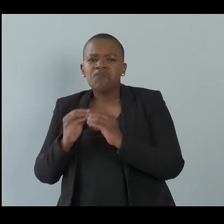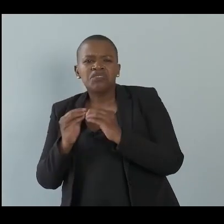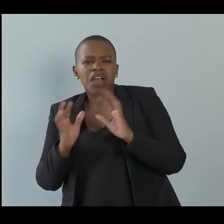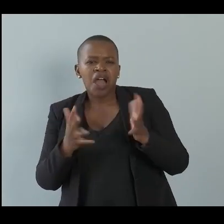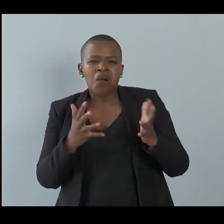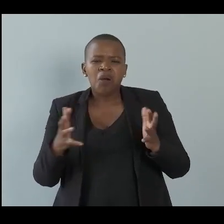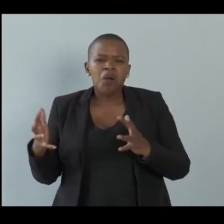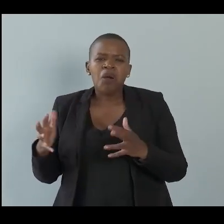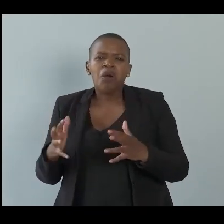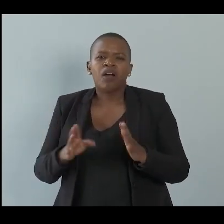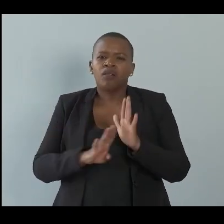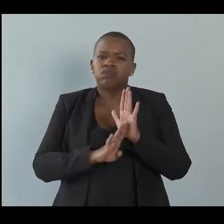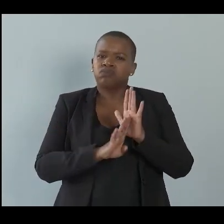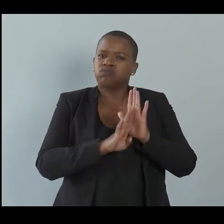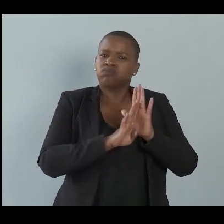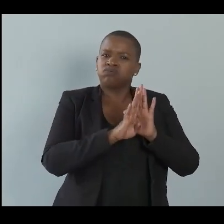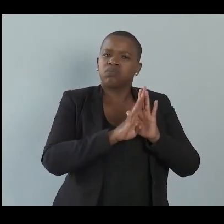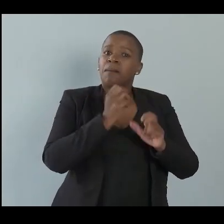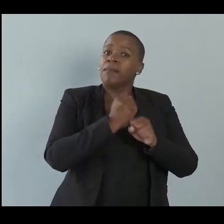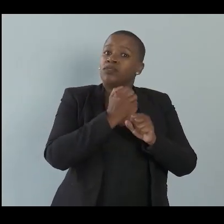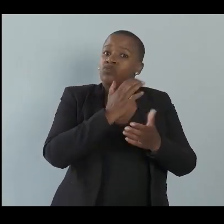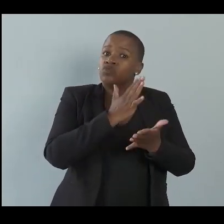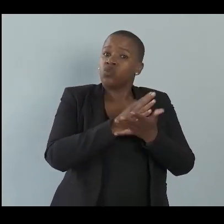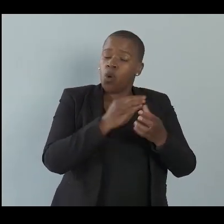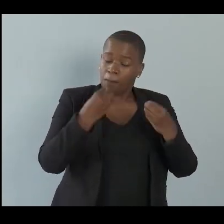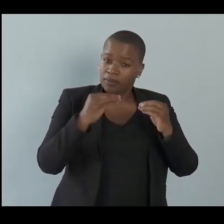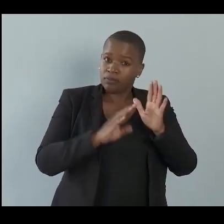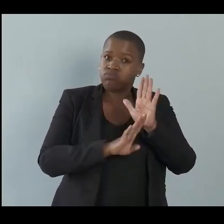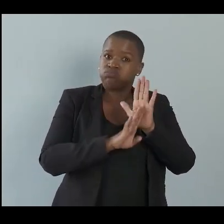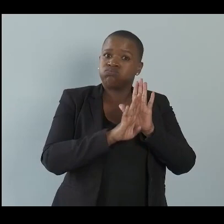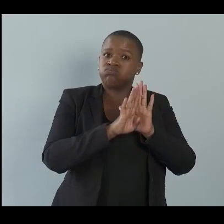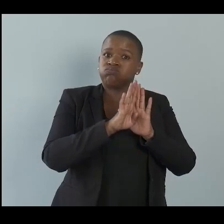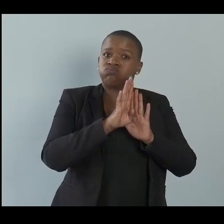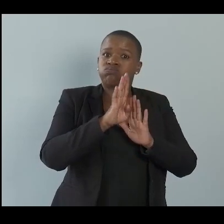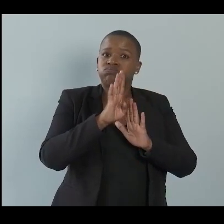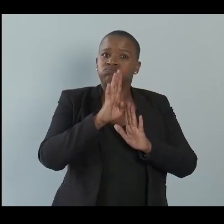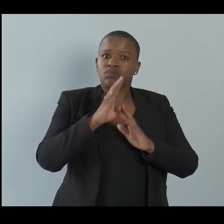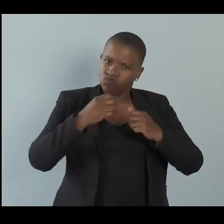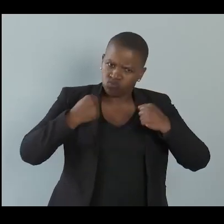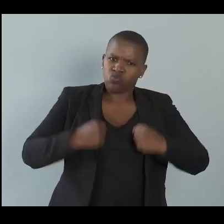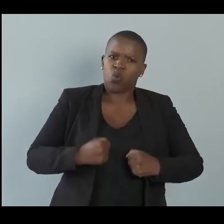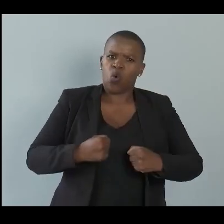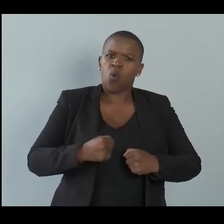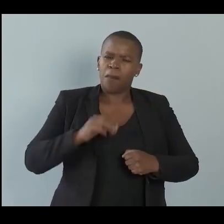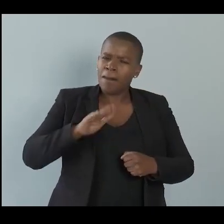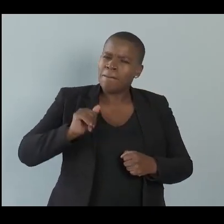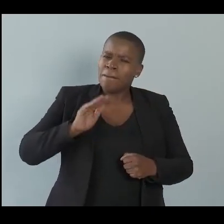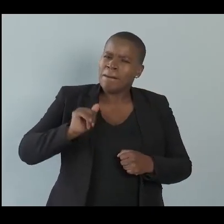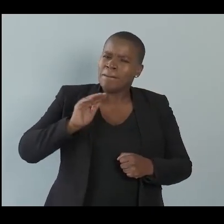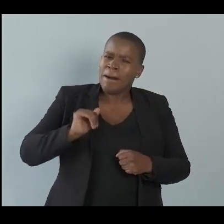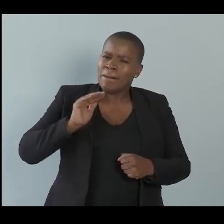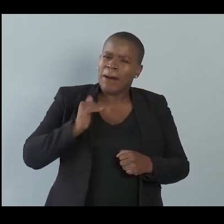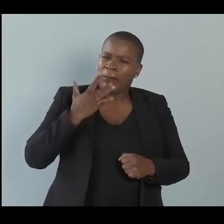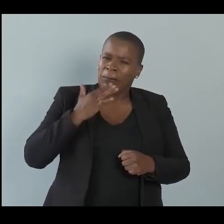cost pressure in order to be able to make the business resilient and to be able to sustain the growth. And so for us, that's what